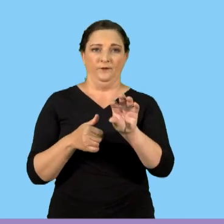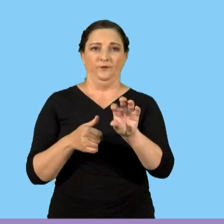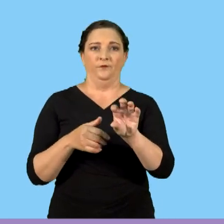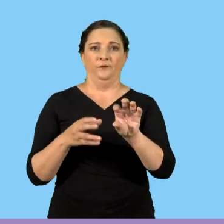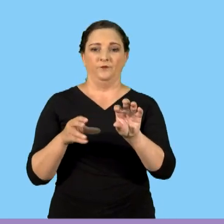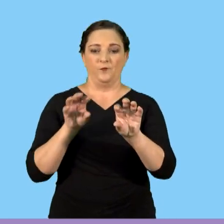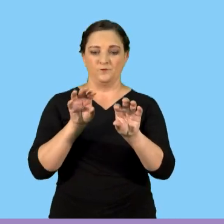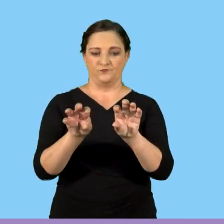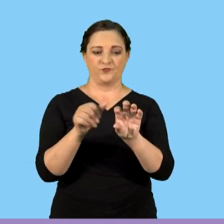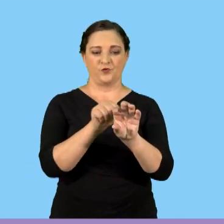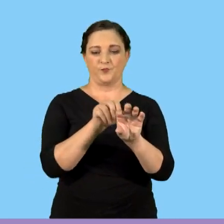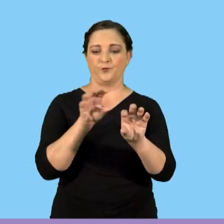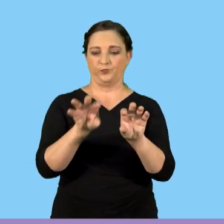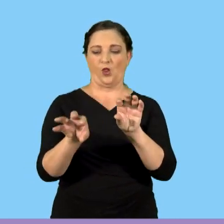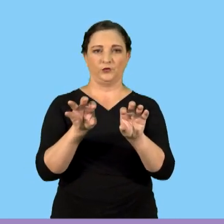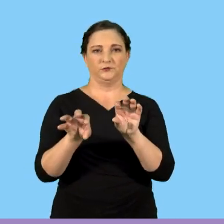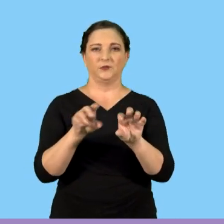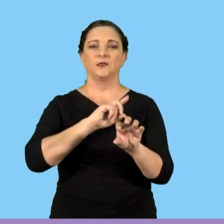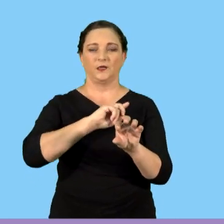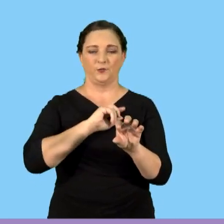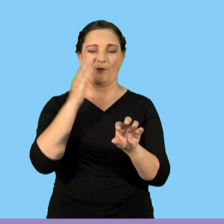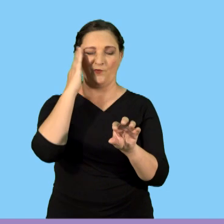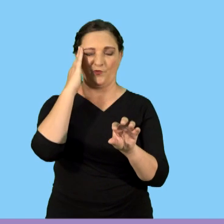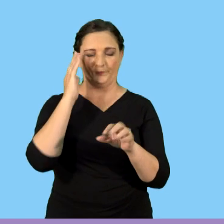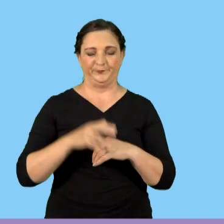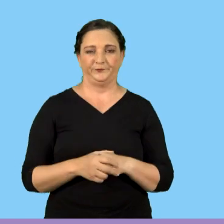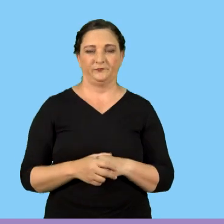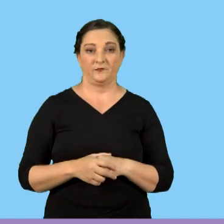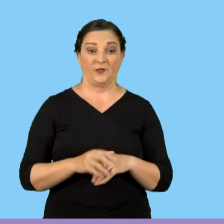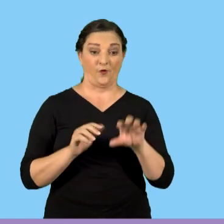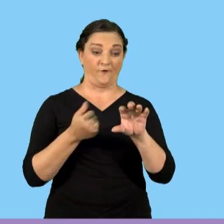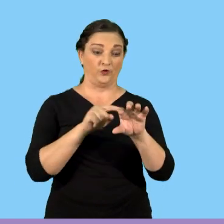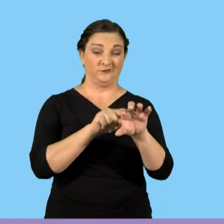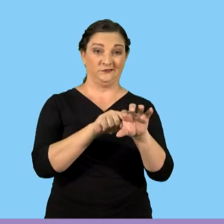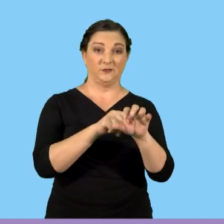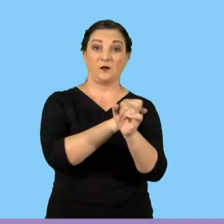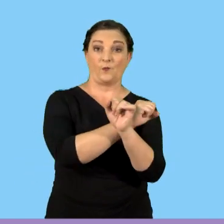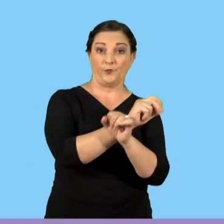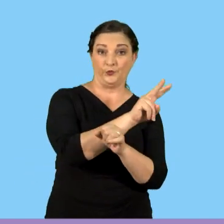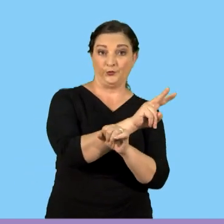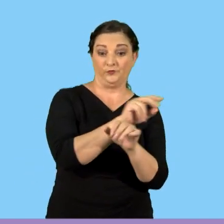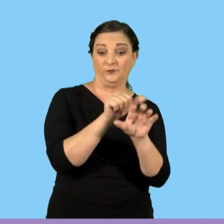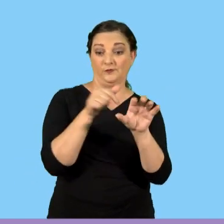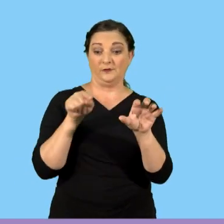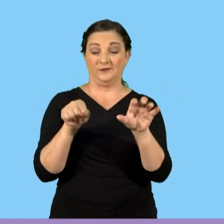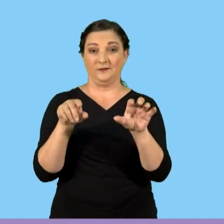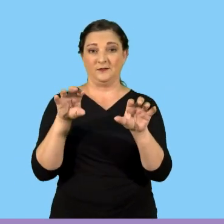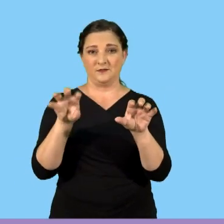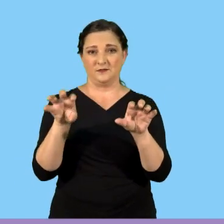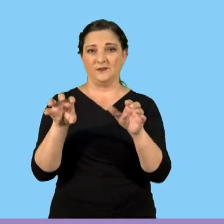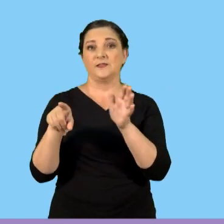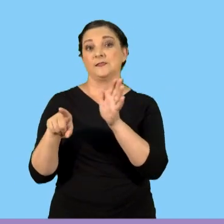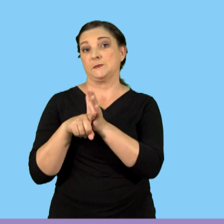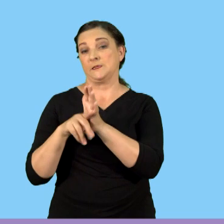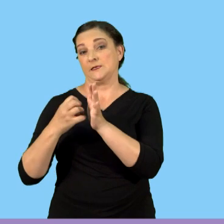flow diagram is going to have 2 blocks. Firstly, we multiplied by 2, and then after